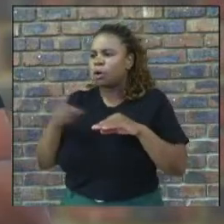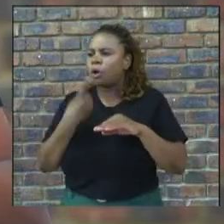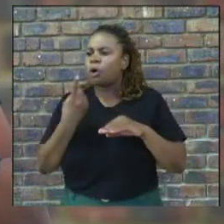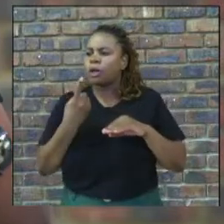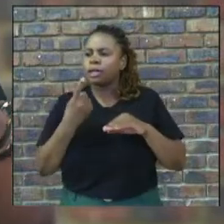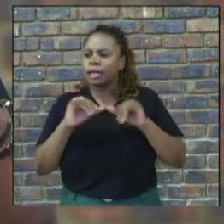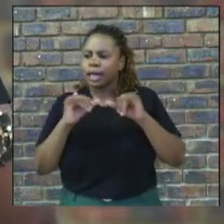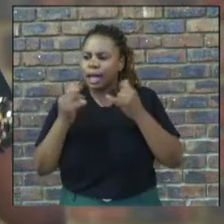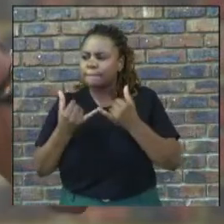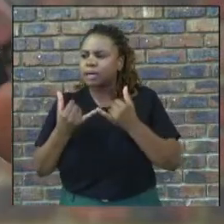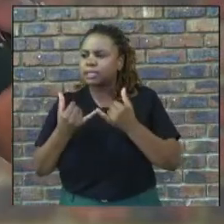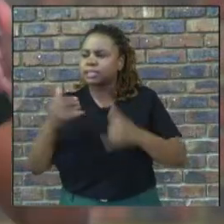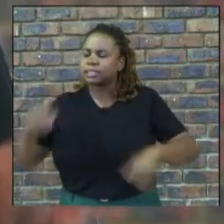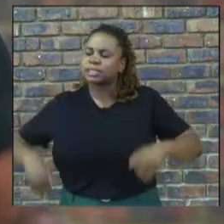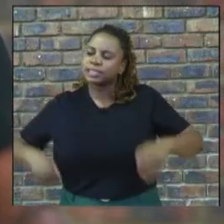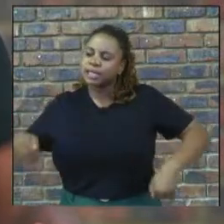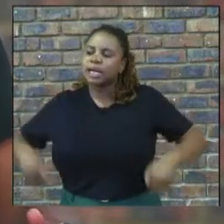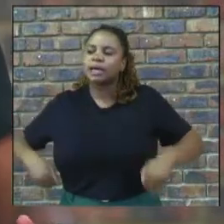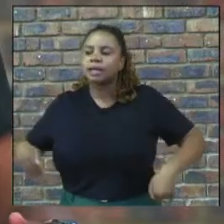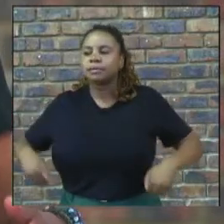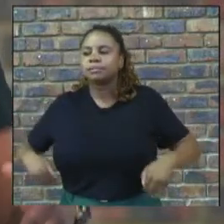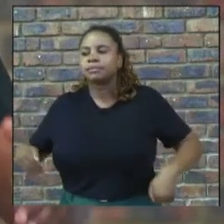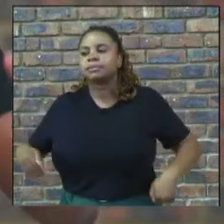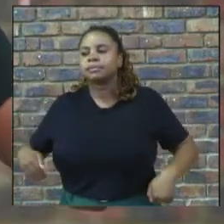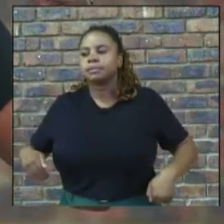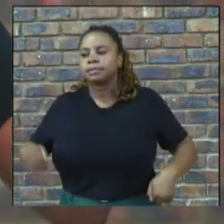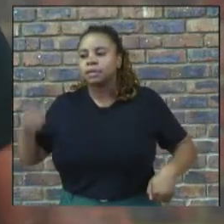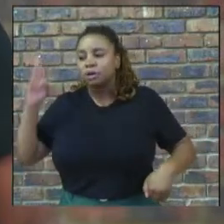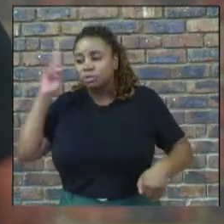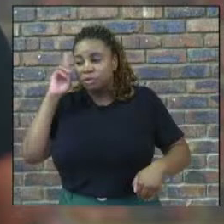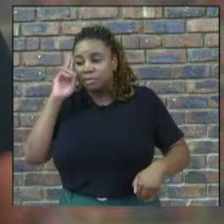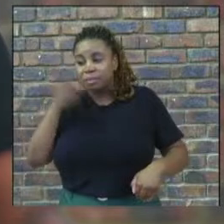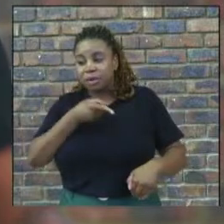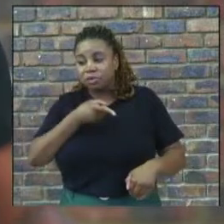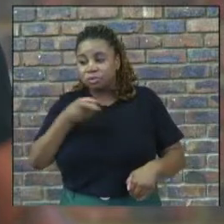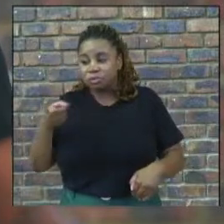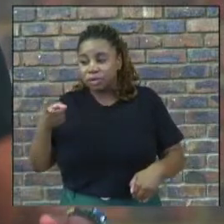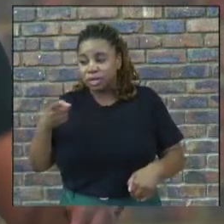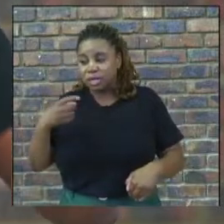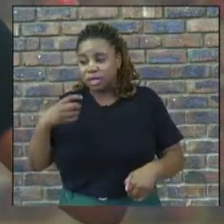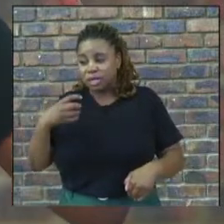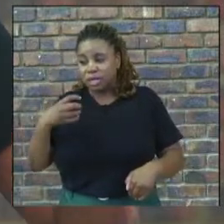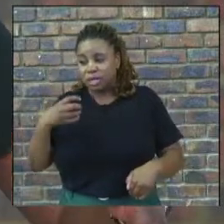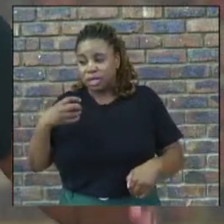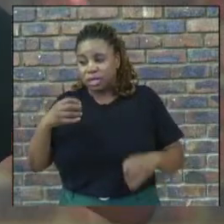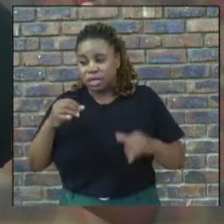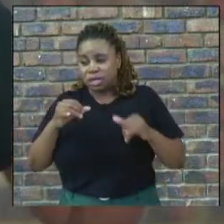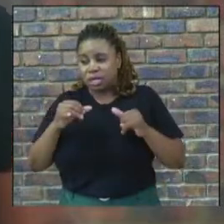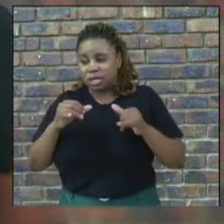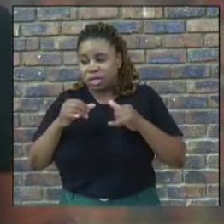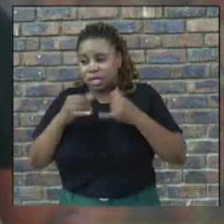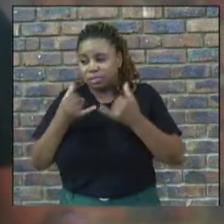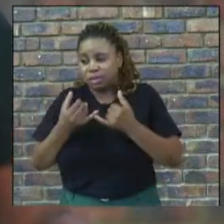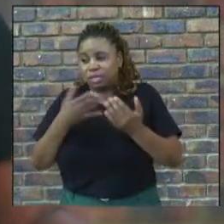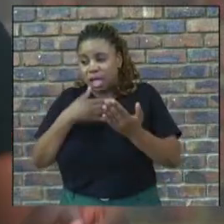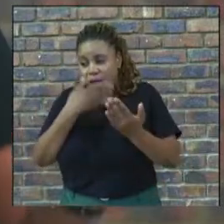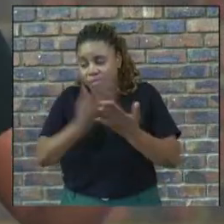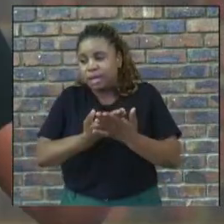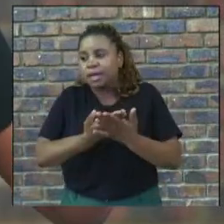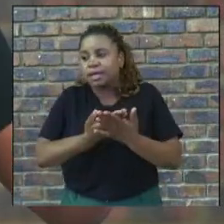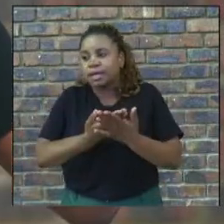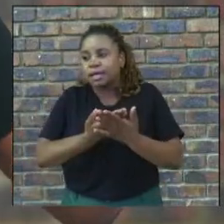say I own a company, I applied on this day, on such a day,